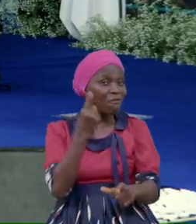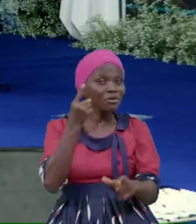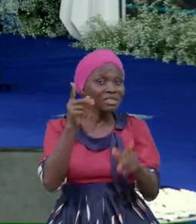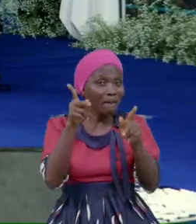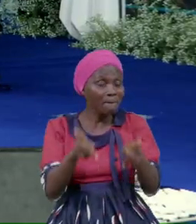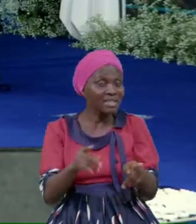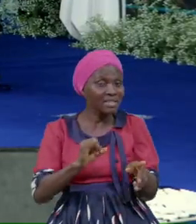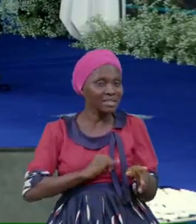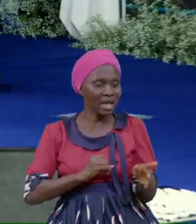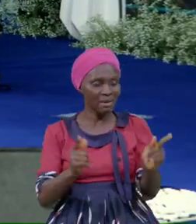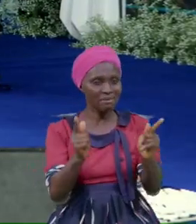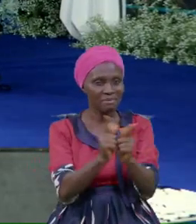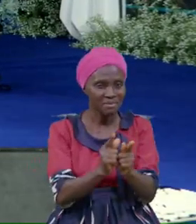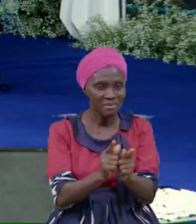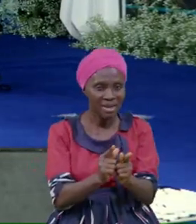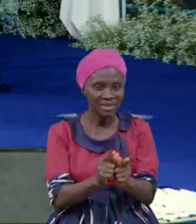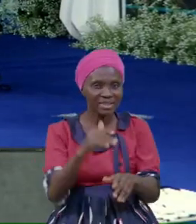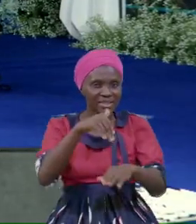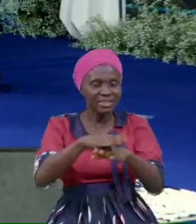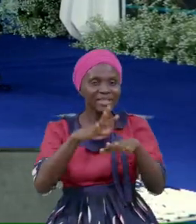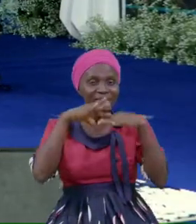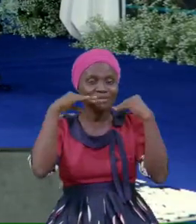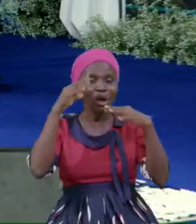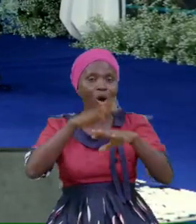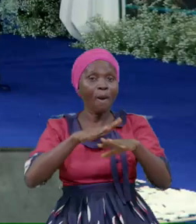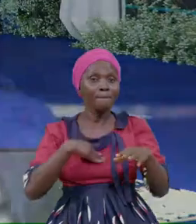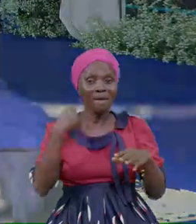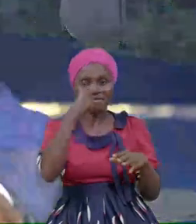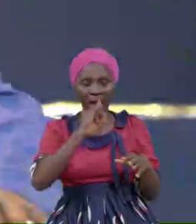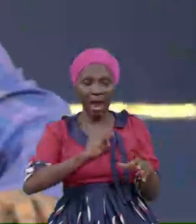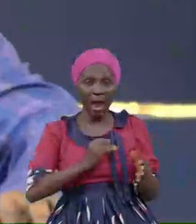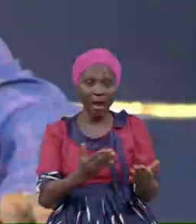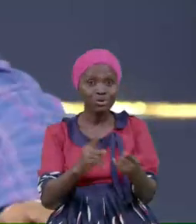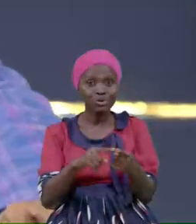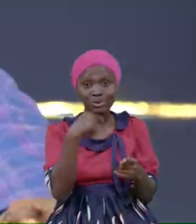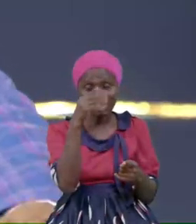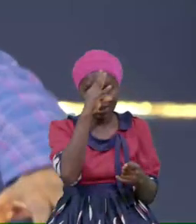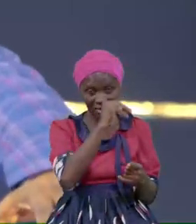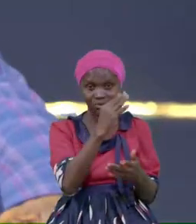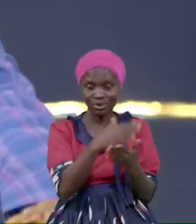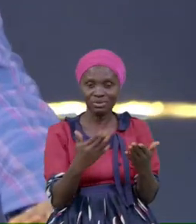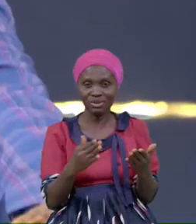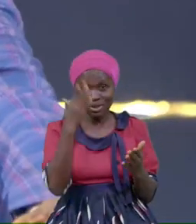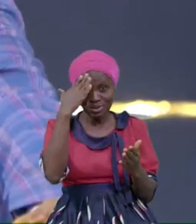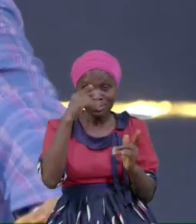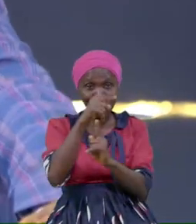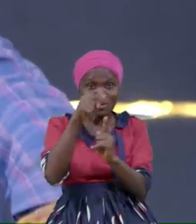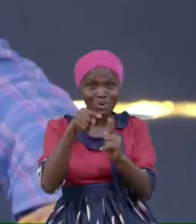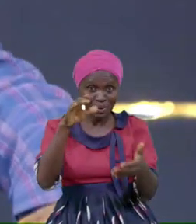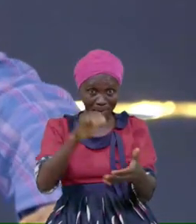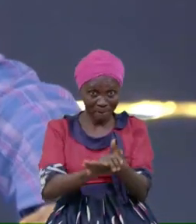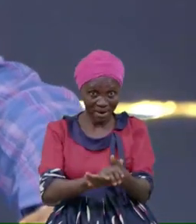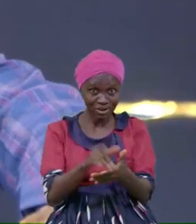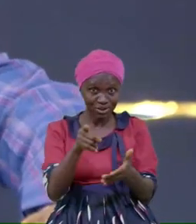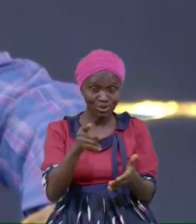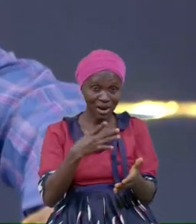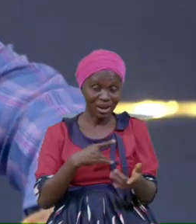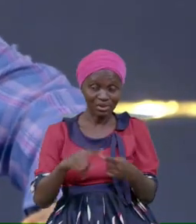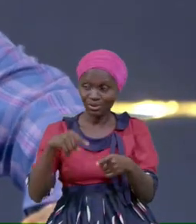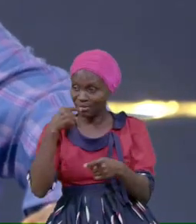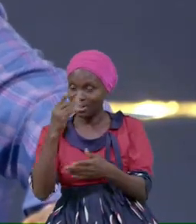And I wanted to tell him something. You know, when you get married, you want to tell somebody. When you got